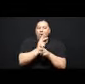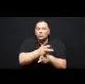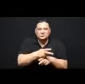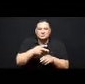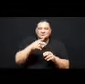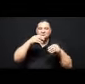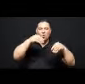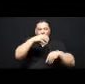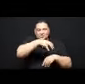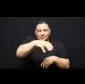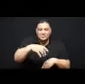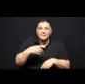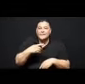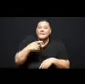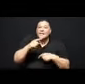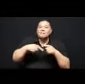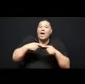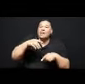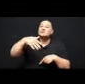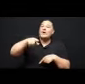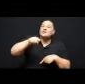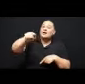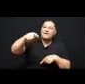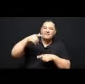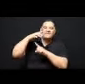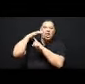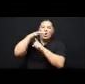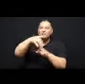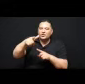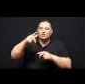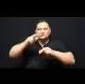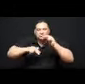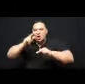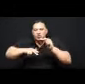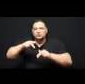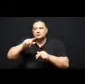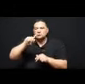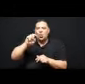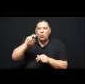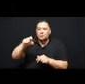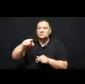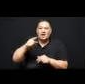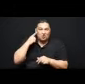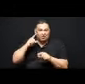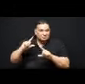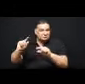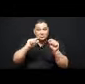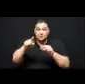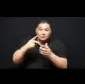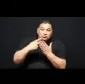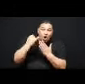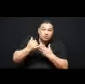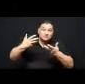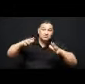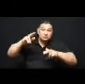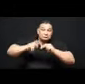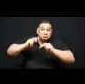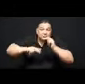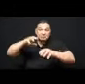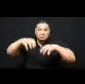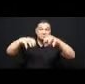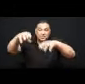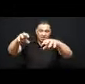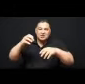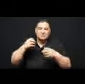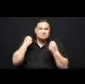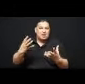the helicopter flies is a construction zone. It is widely reported once the project is completed, scores of jobs will